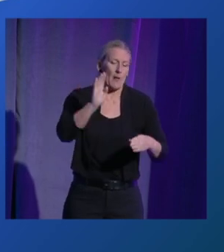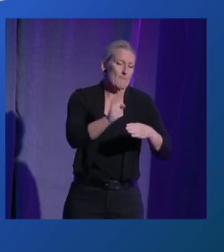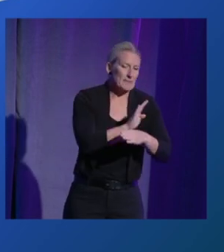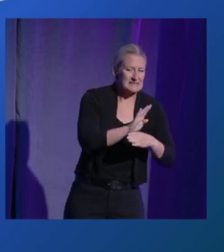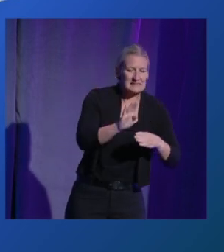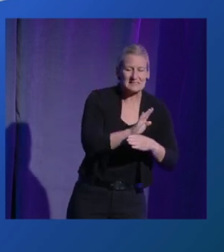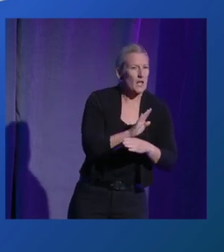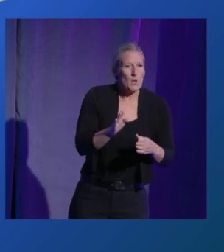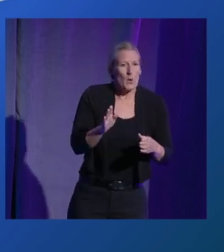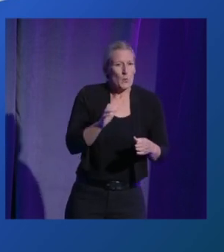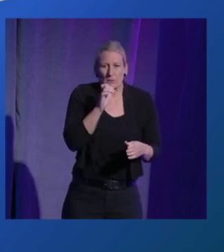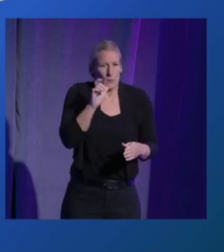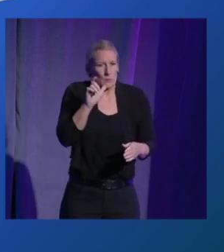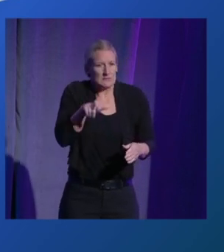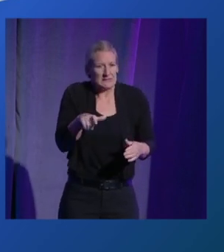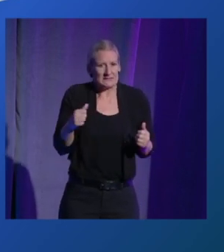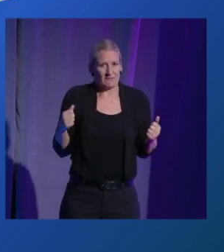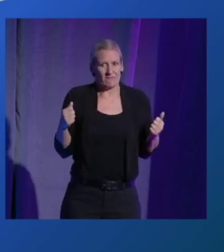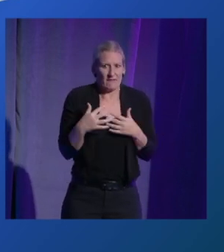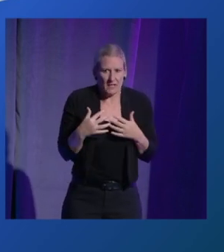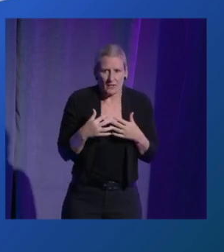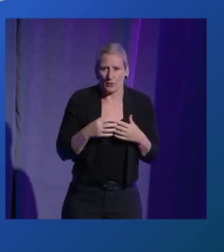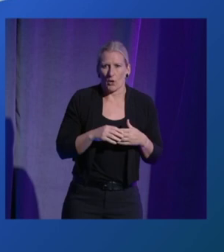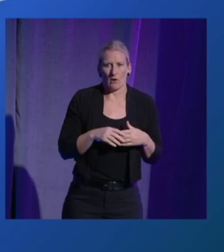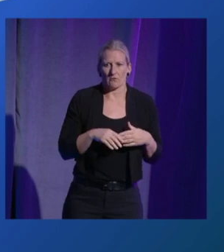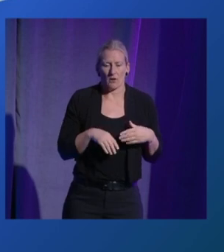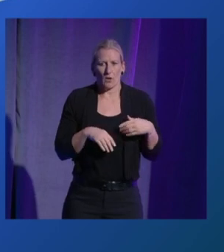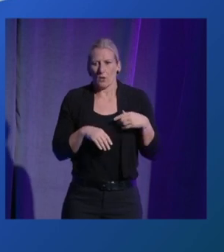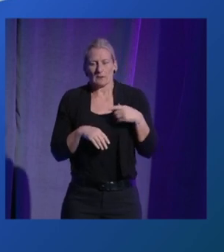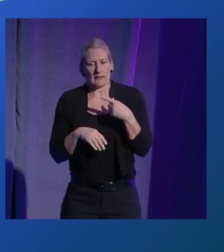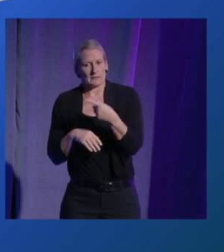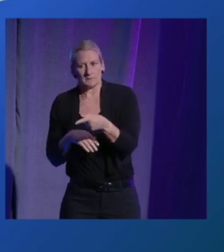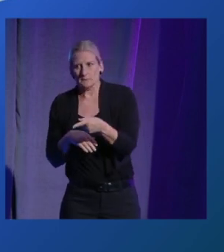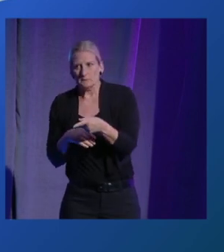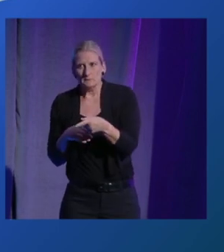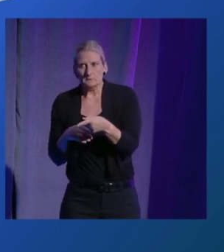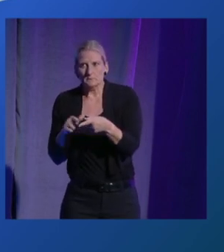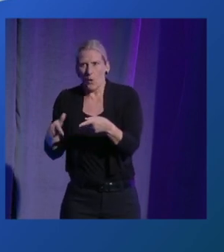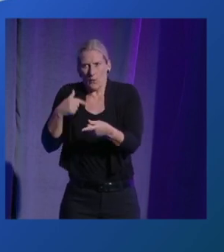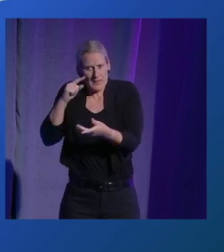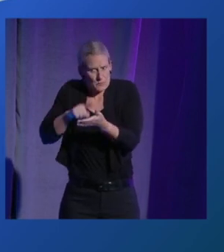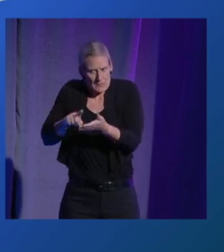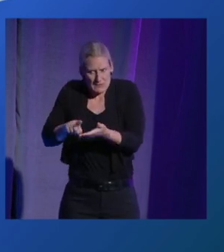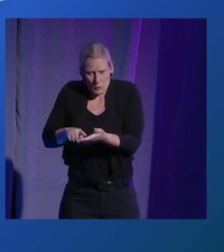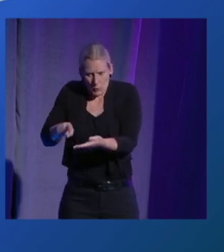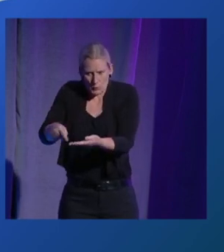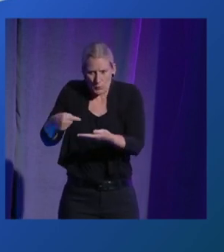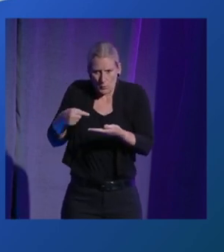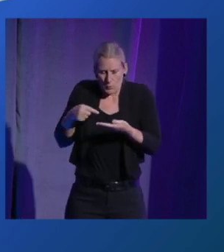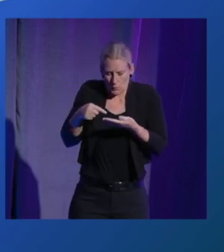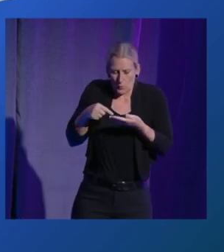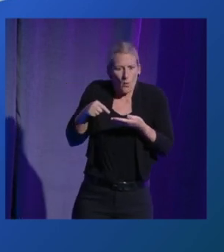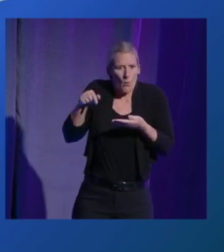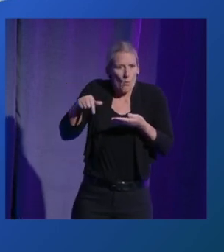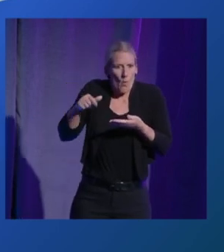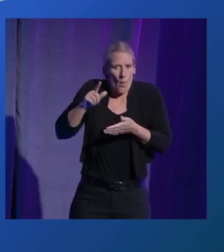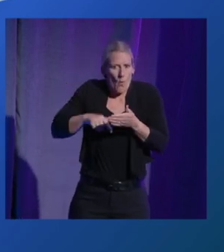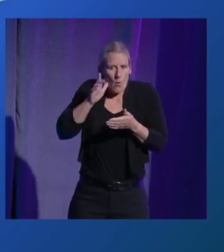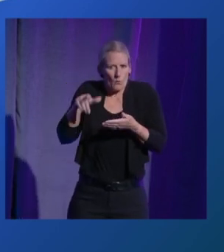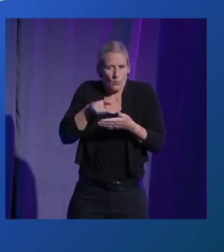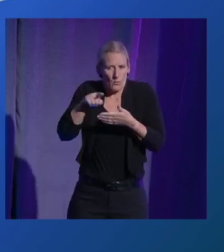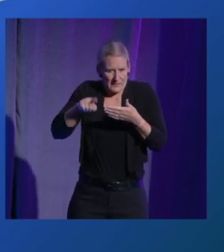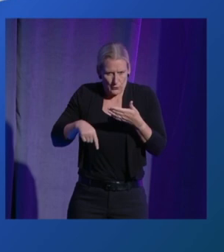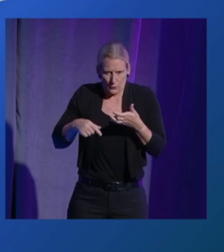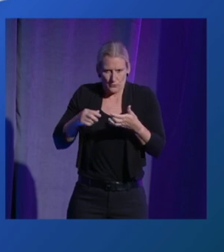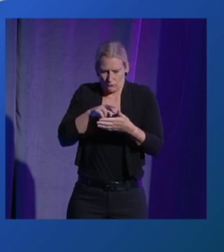fear of oh samung results from this great research and a thousand L years later maybe it turns into a